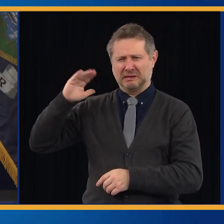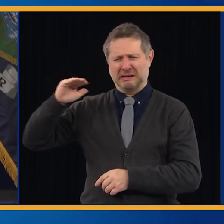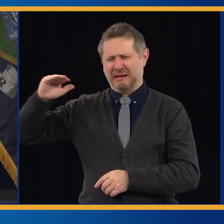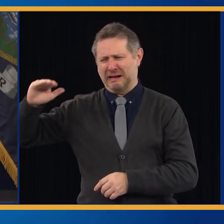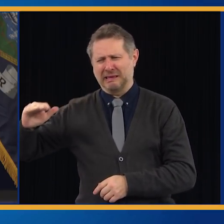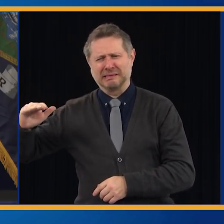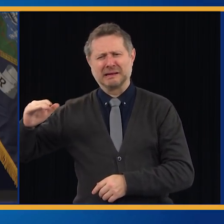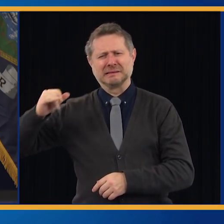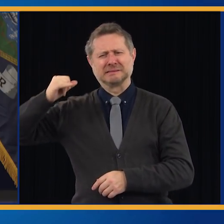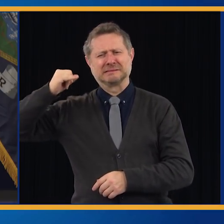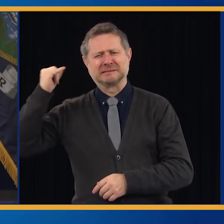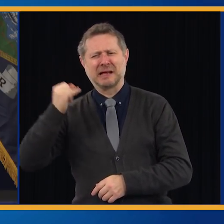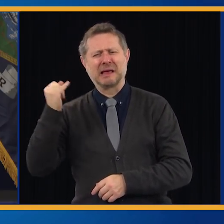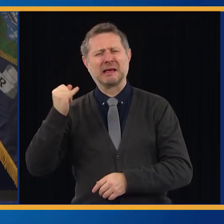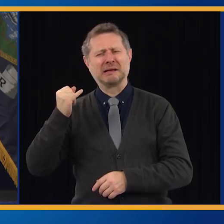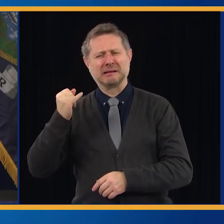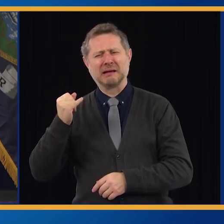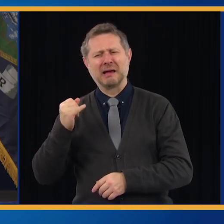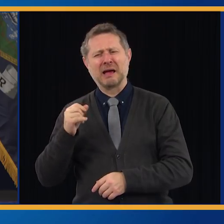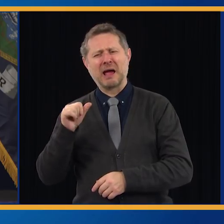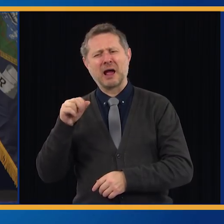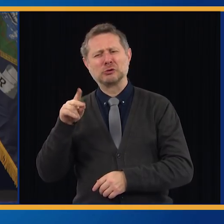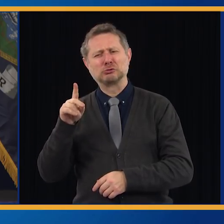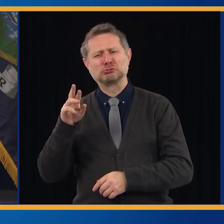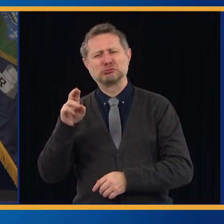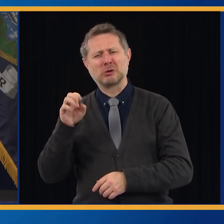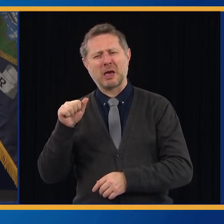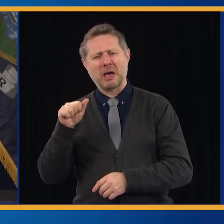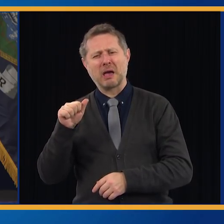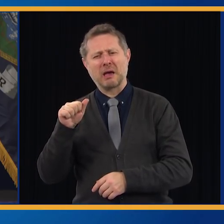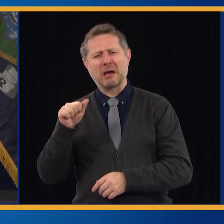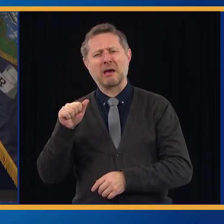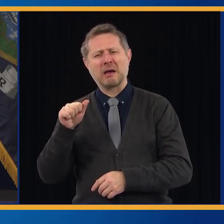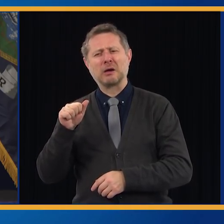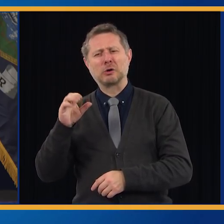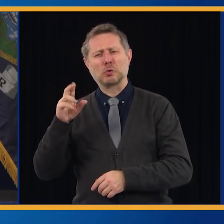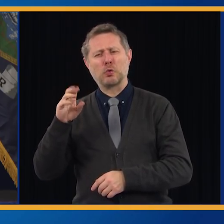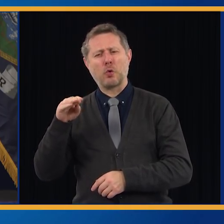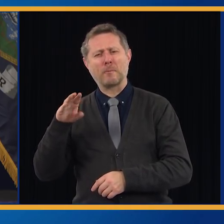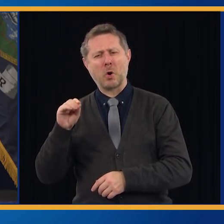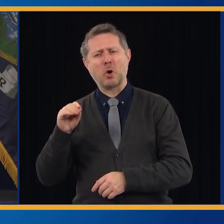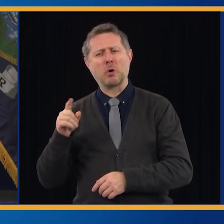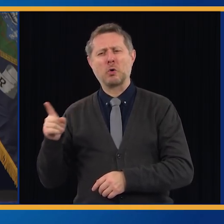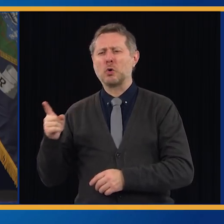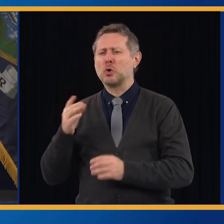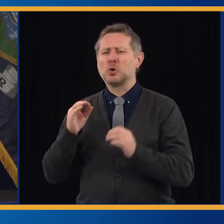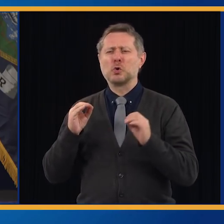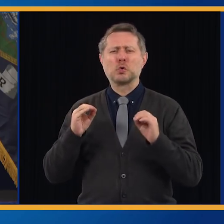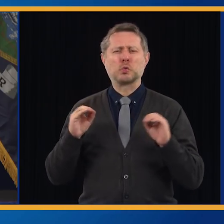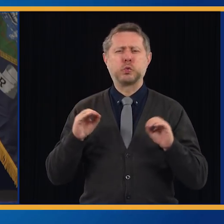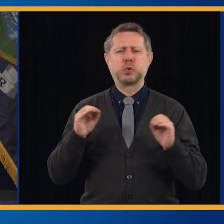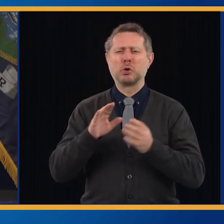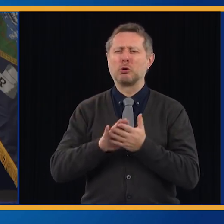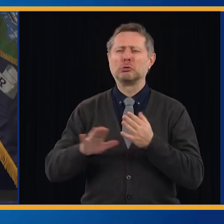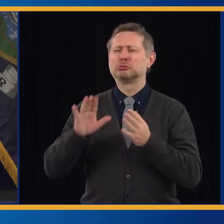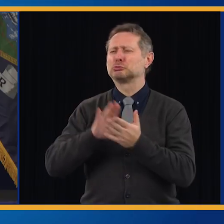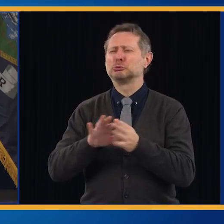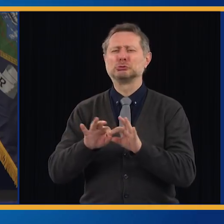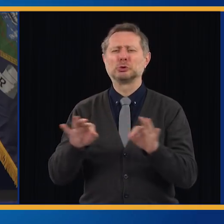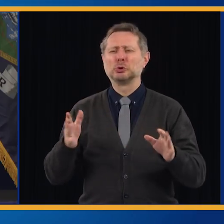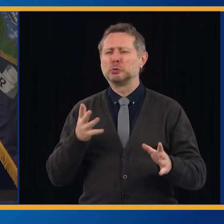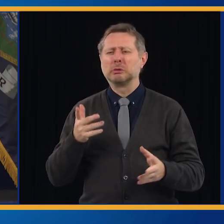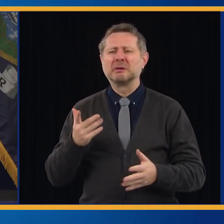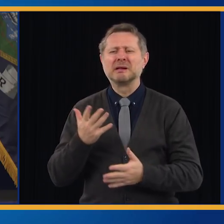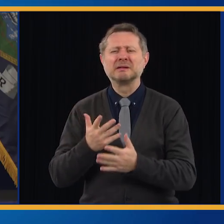Cuomo, named for him, no education, ditch digger, came here, the classic immigrant story, winds up having a little